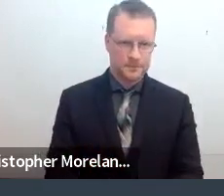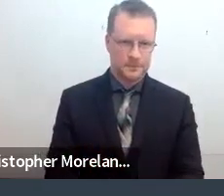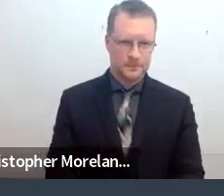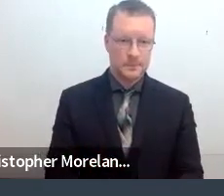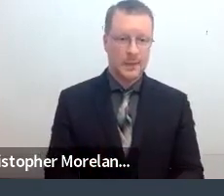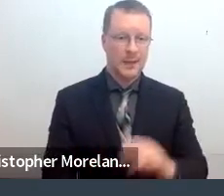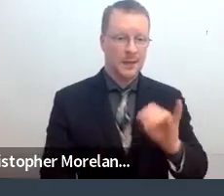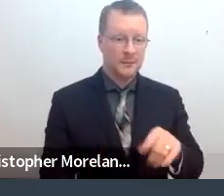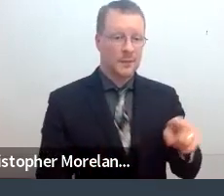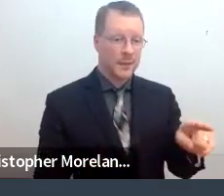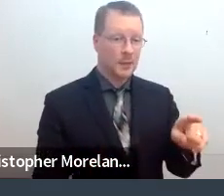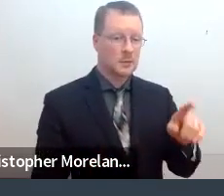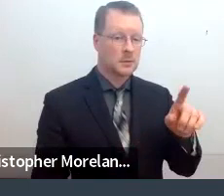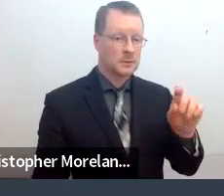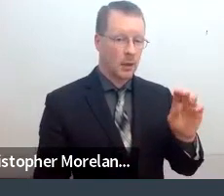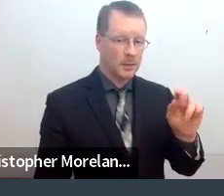through medical school education.